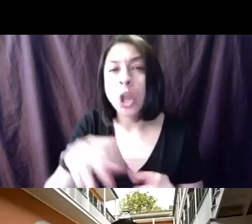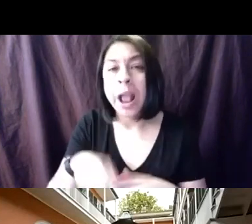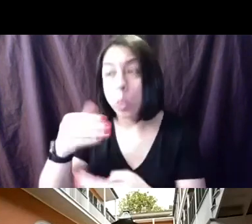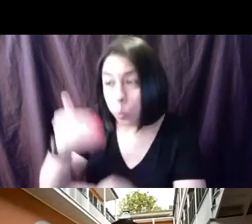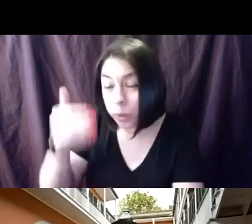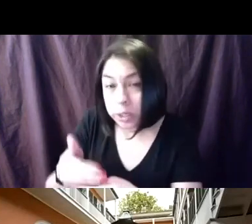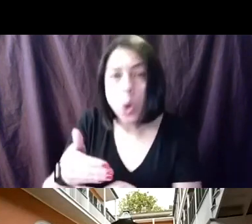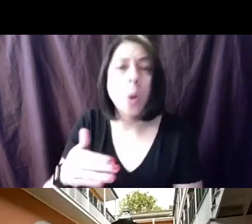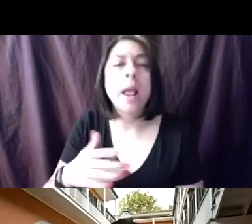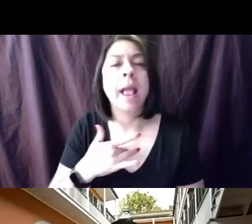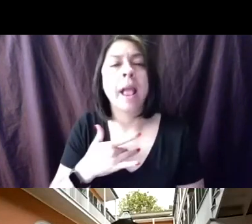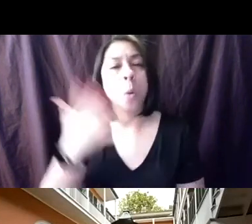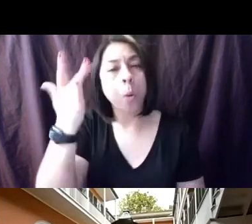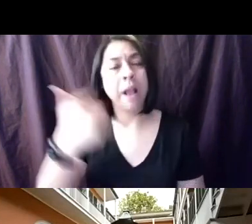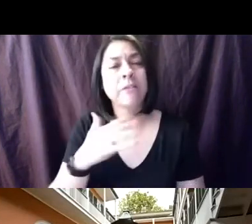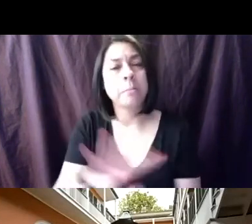were papered up.